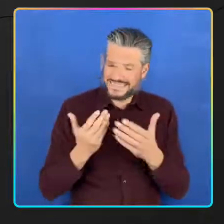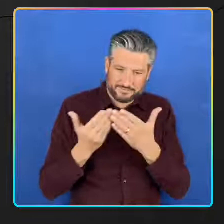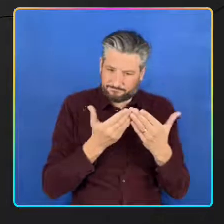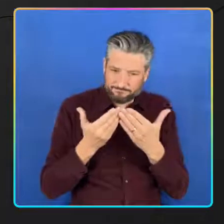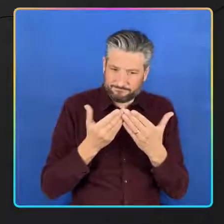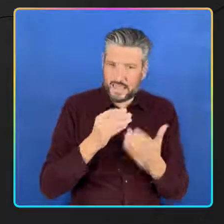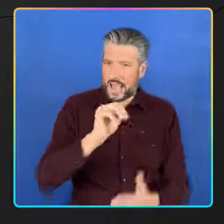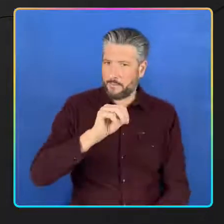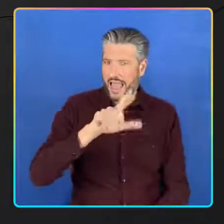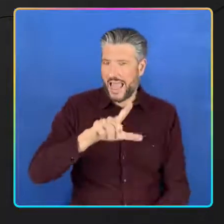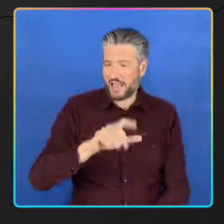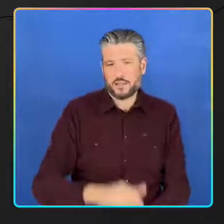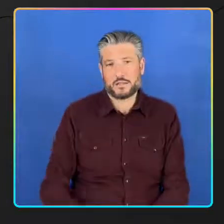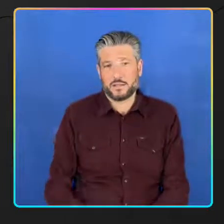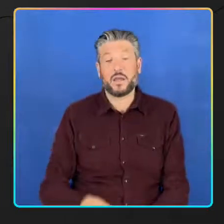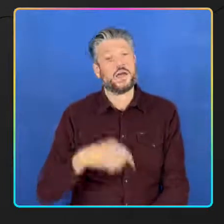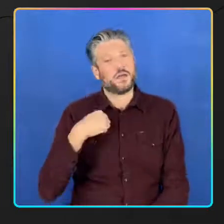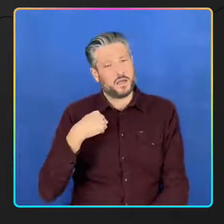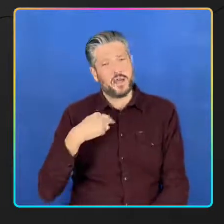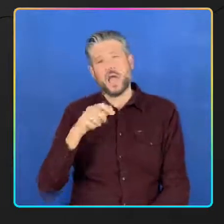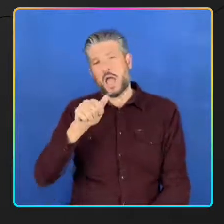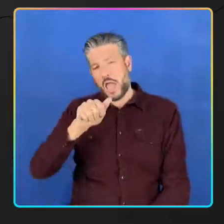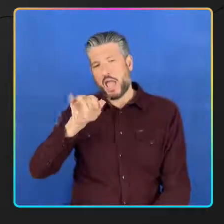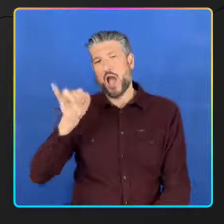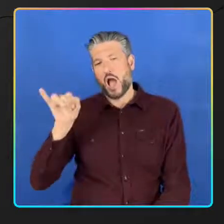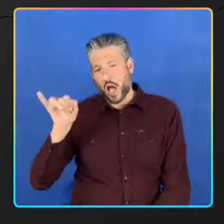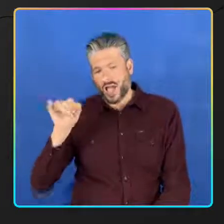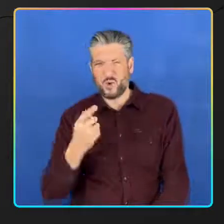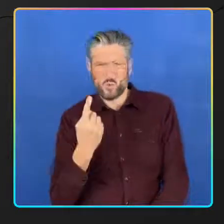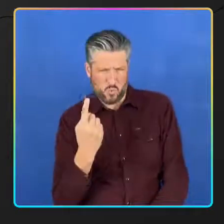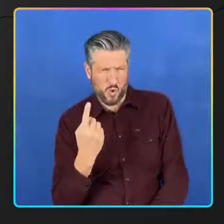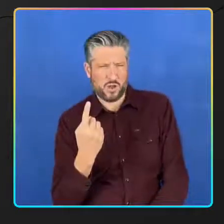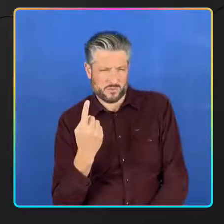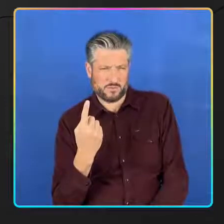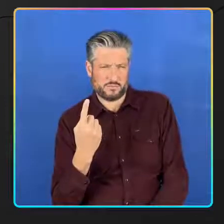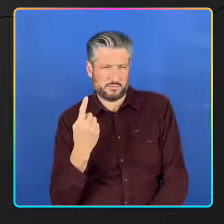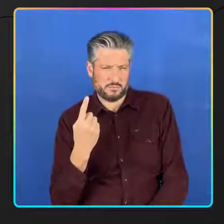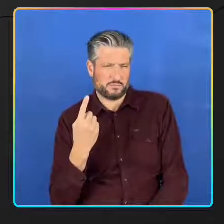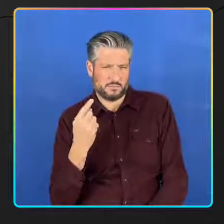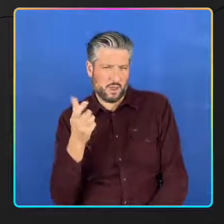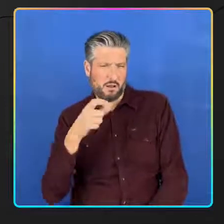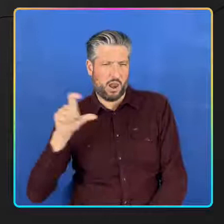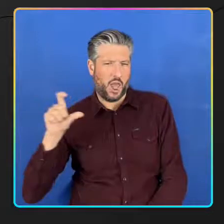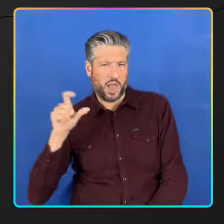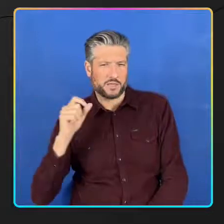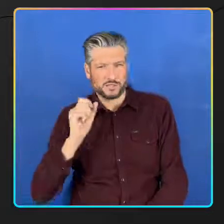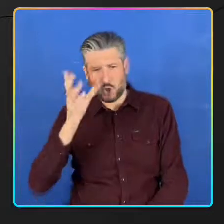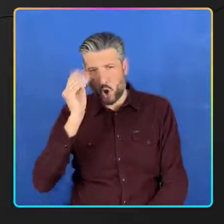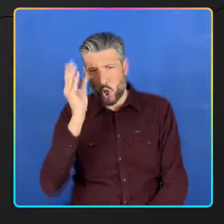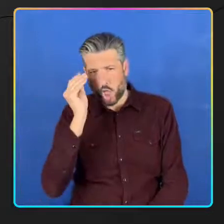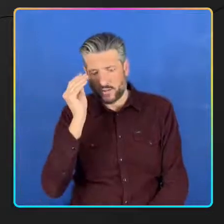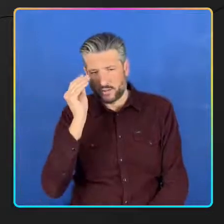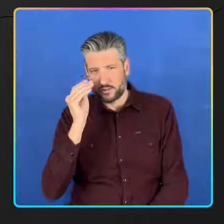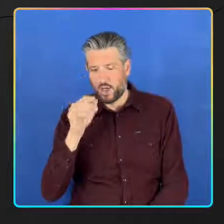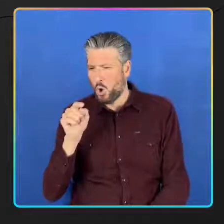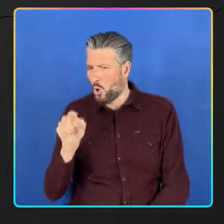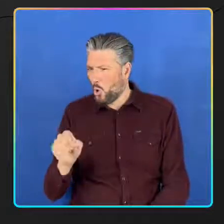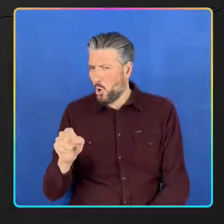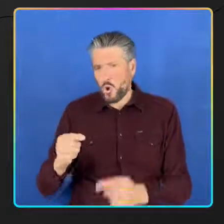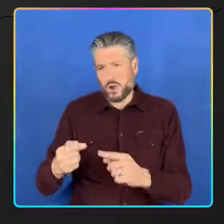AI class, artificial intelligence class, but that was very different from today's machine learning. It was all